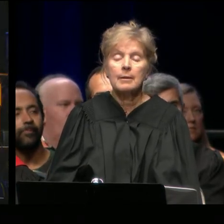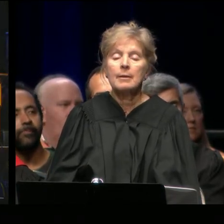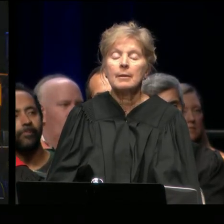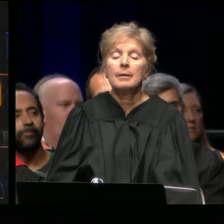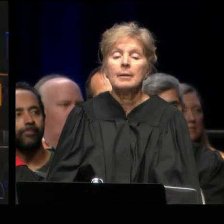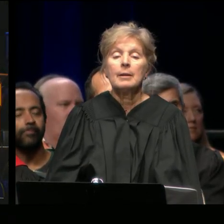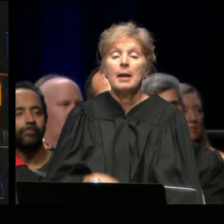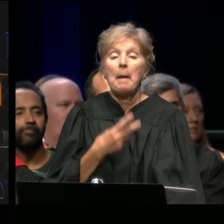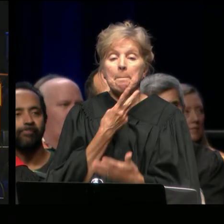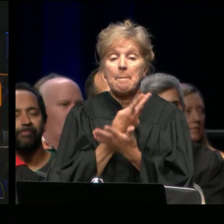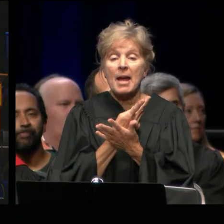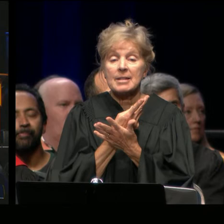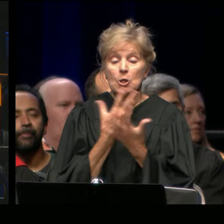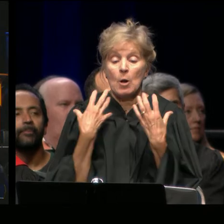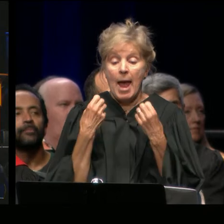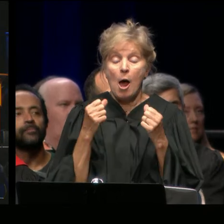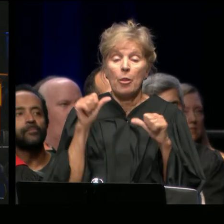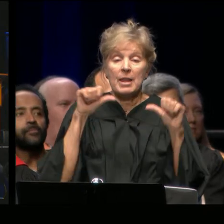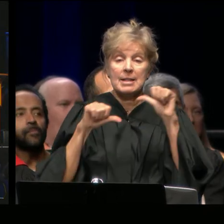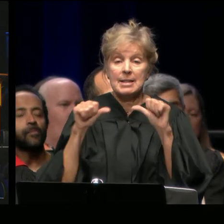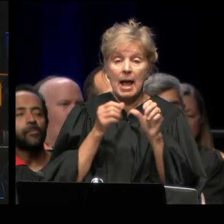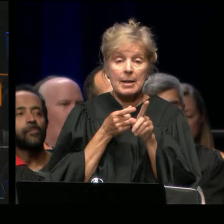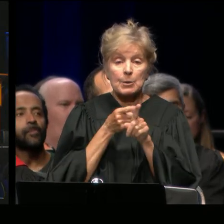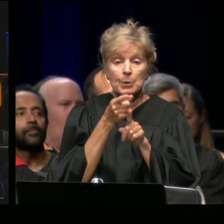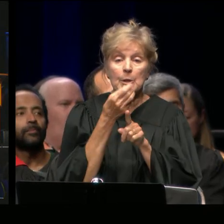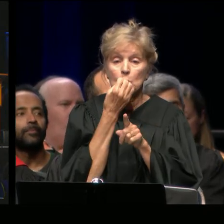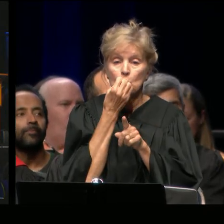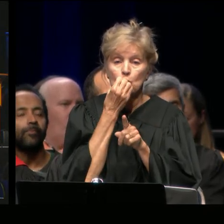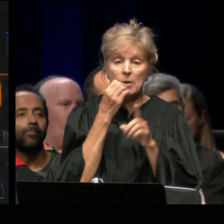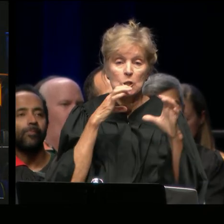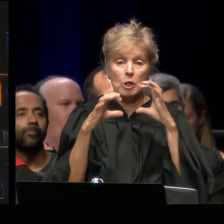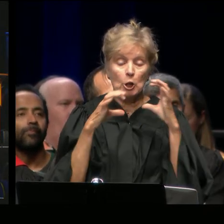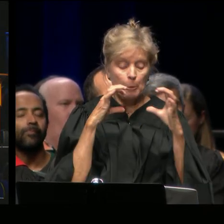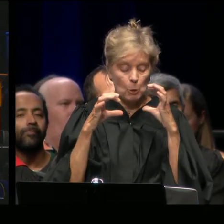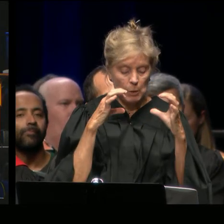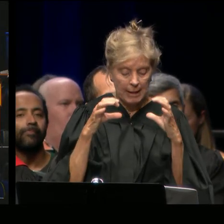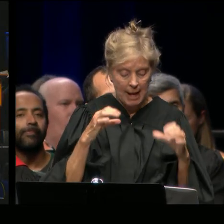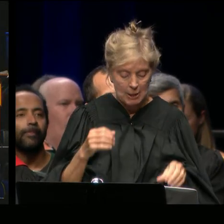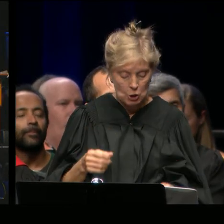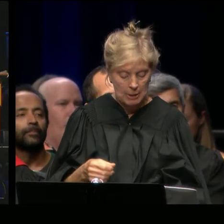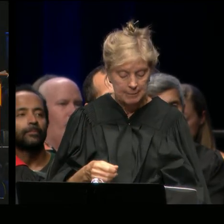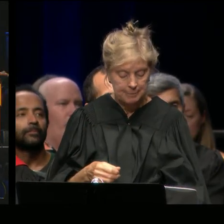Master of Health Science in Nutrition Communication.